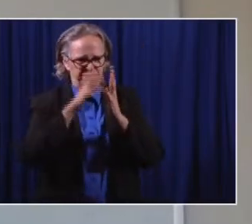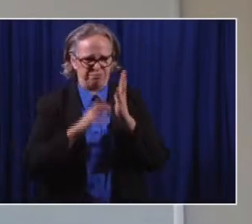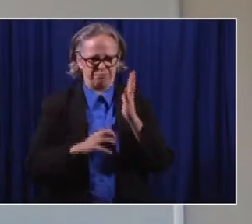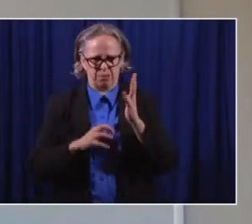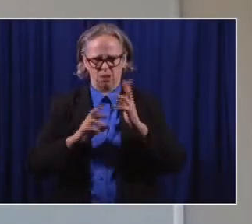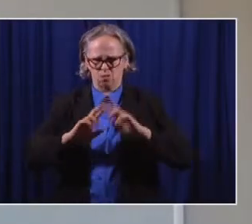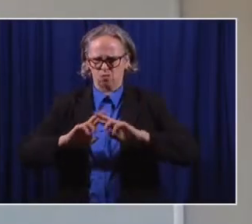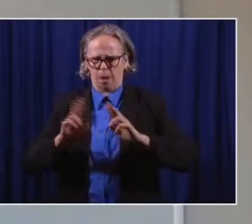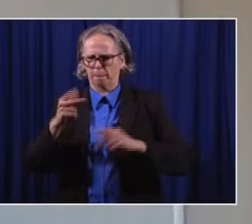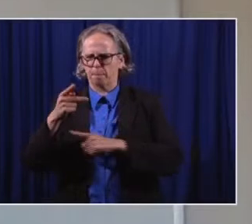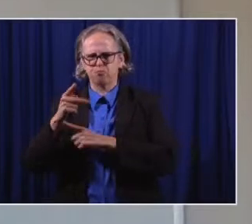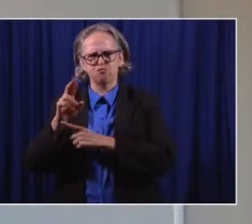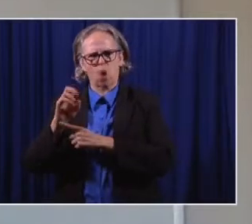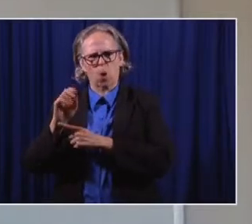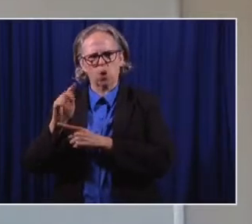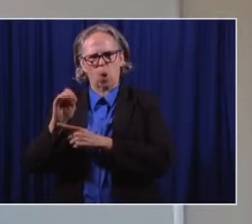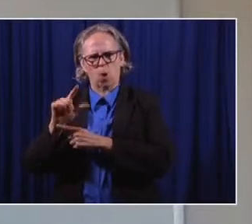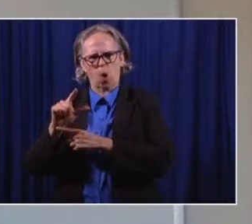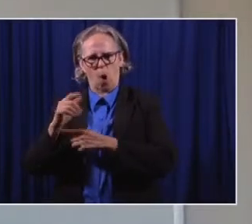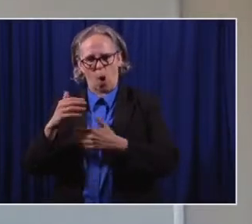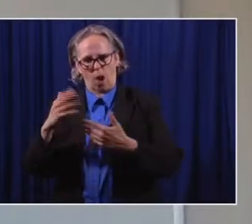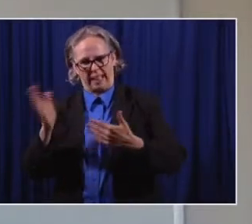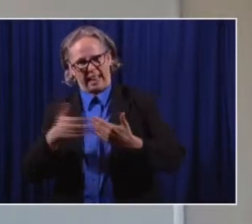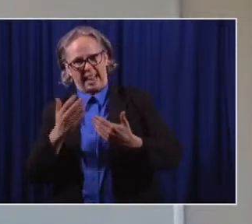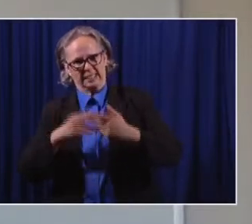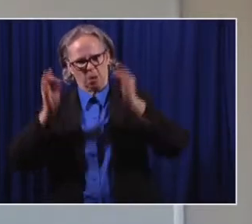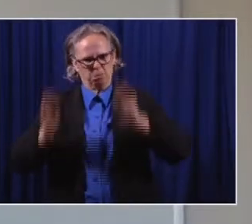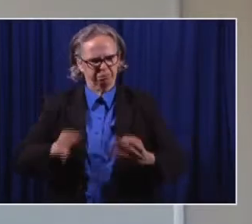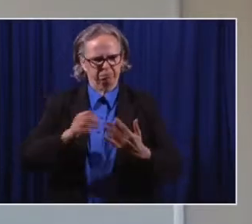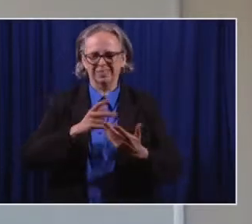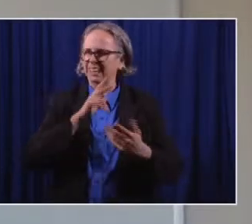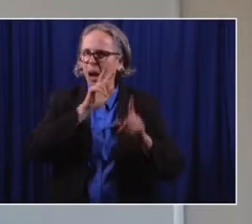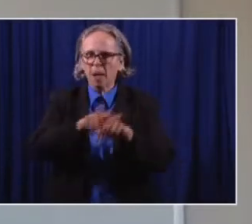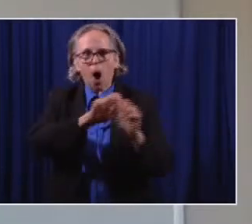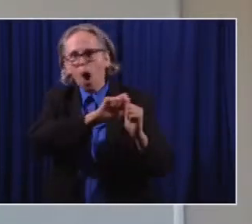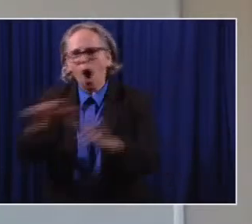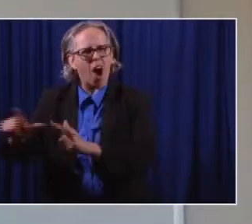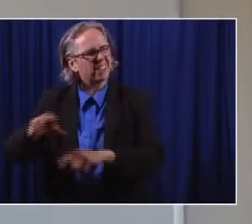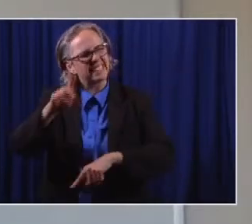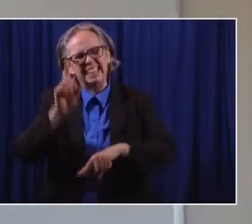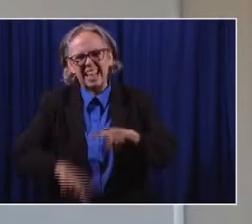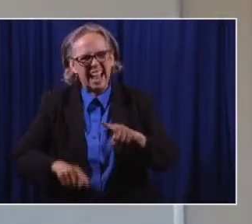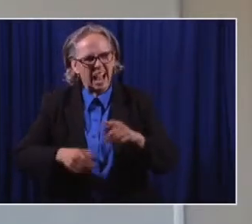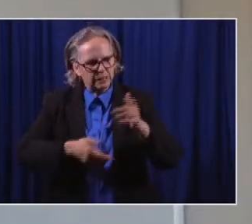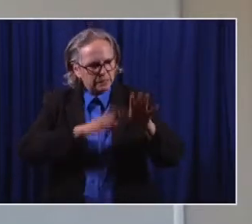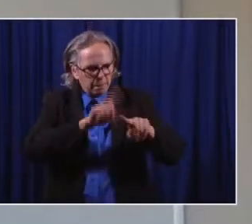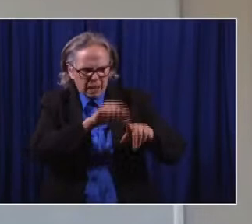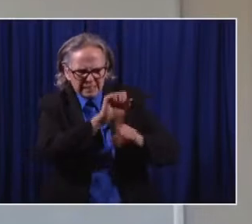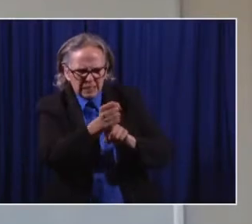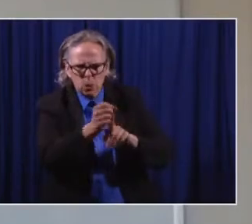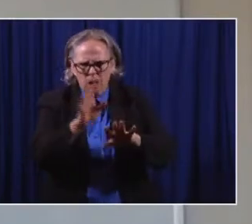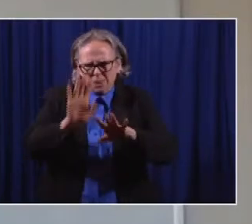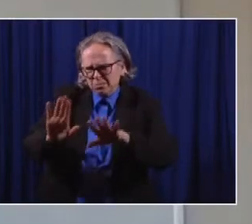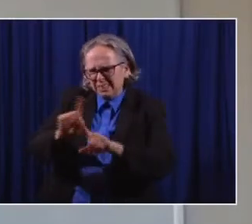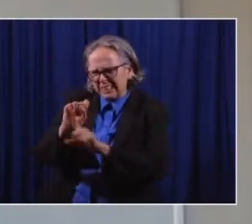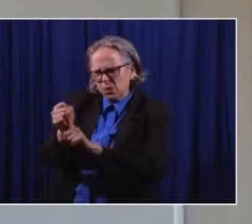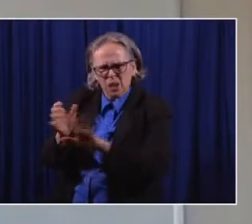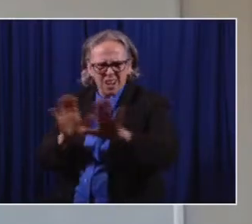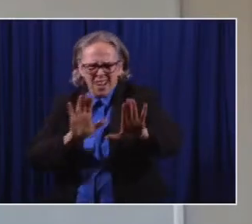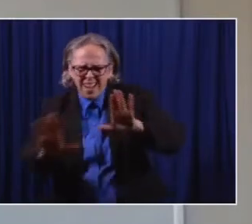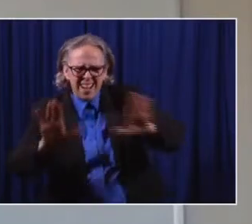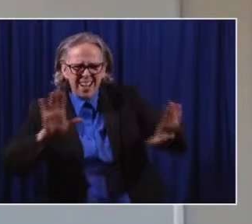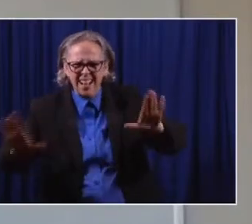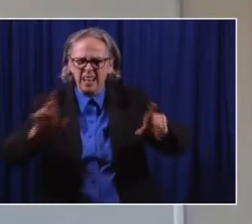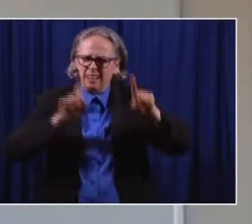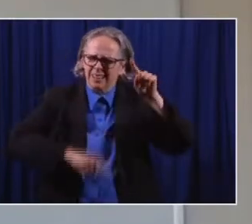the start. And as soon as we do it, a case comes and blows the whole thing to pieces. So that's just kind of the nature of it. You got to